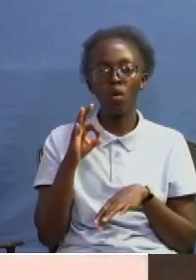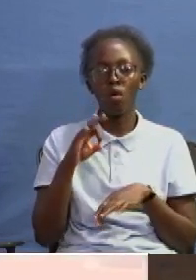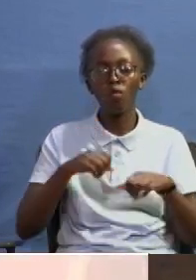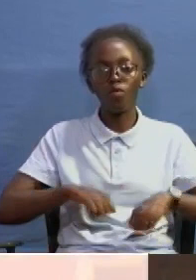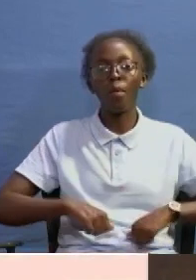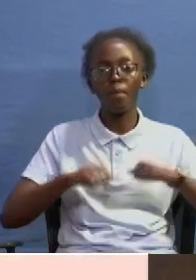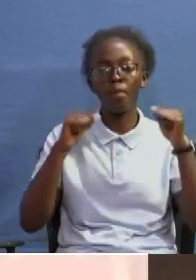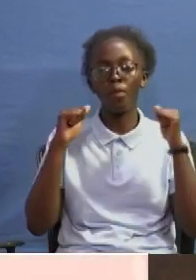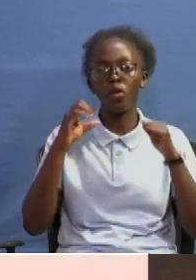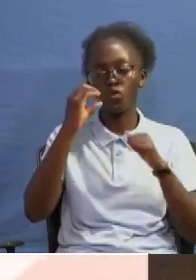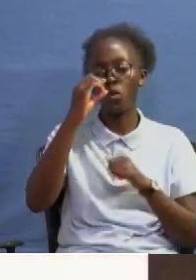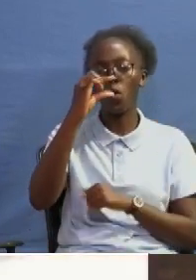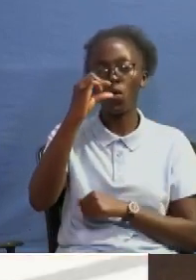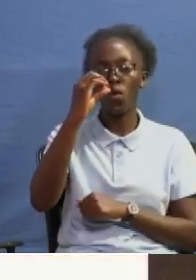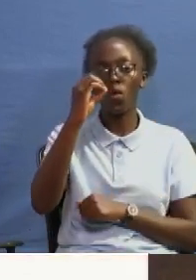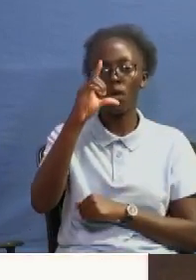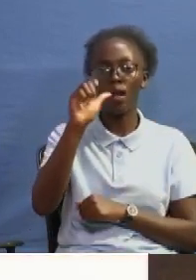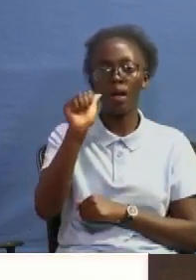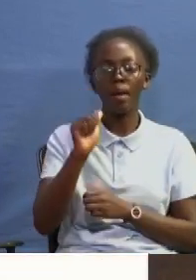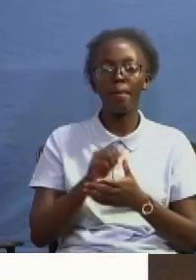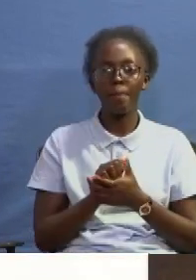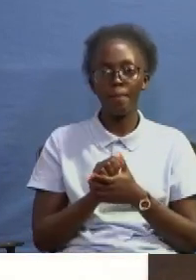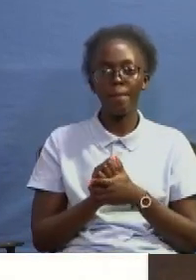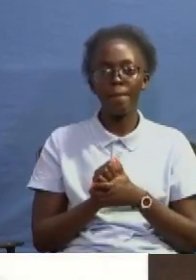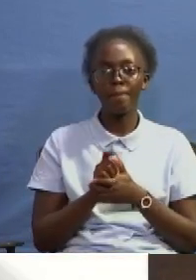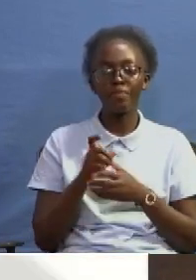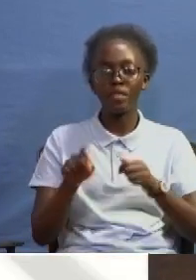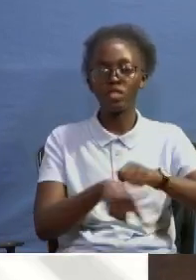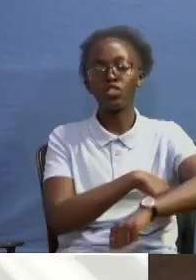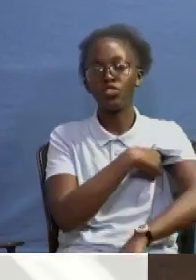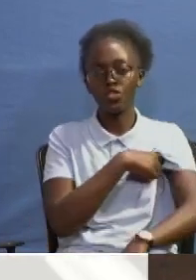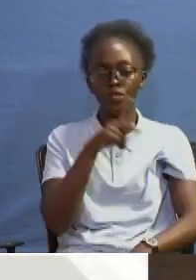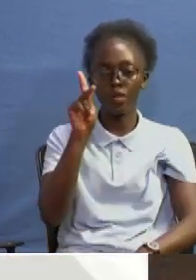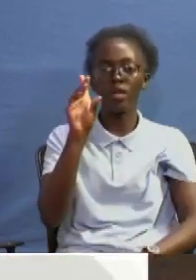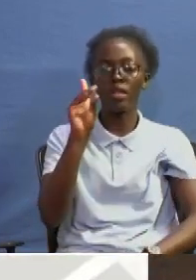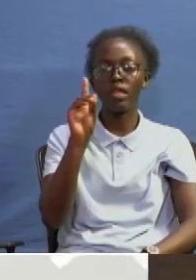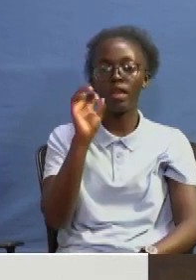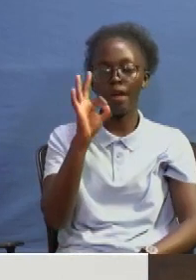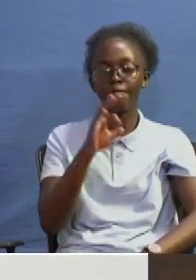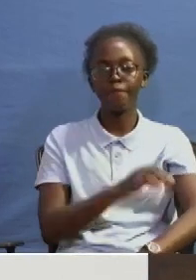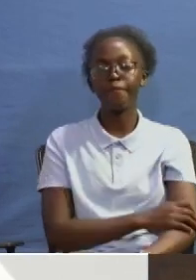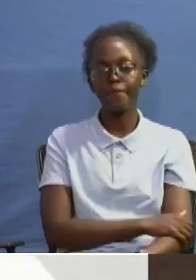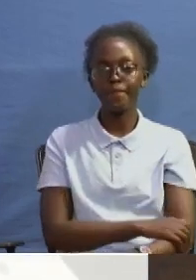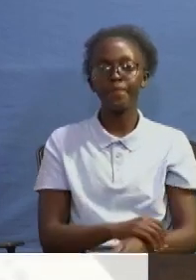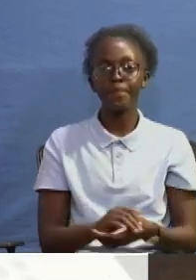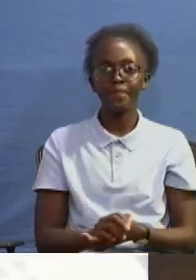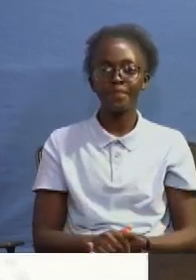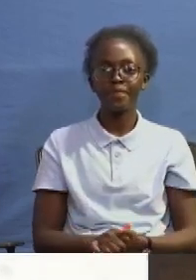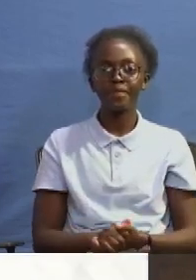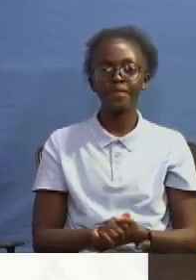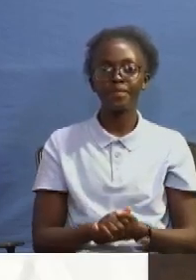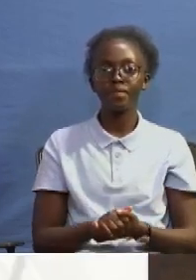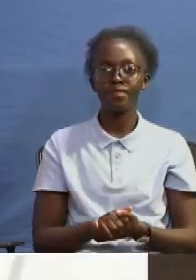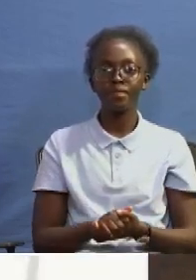Francis Omondi Ogolla, the Chief of the Kenya Defense